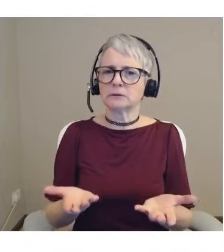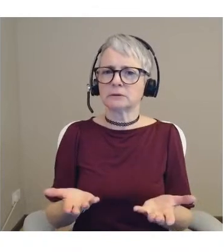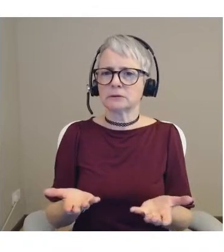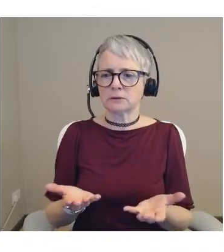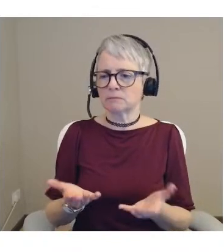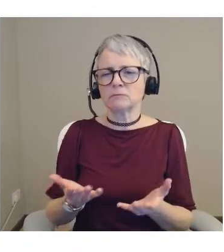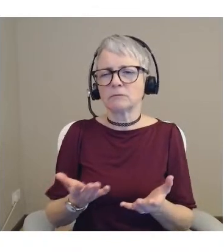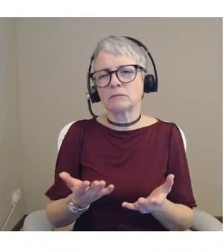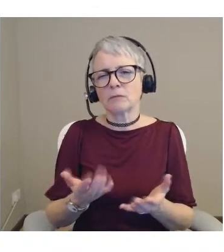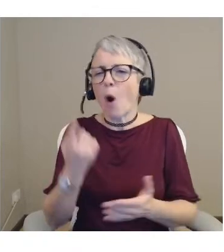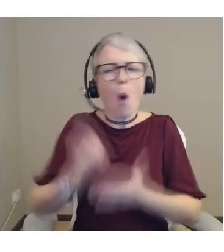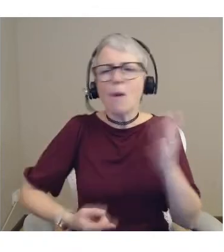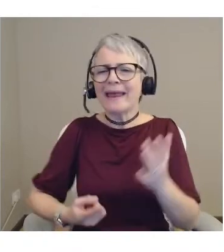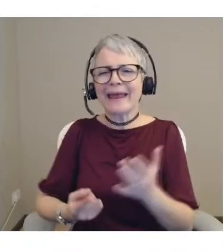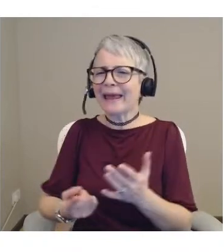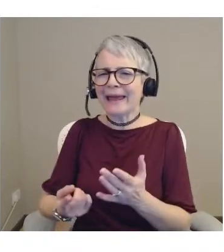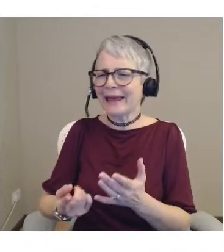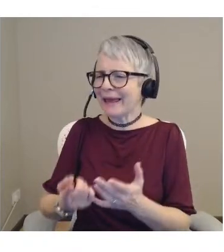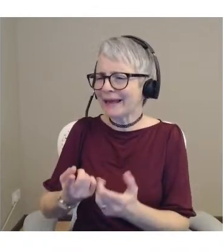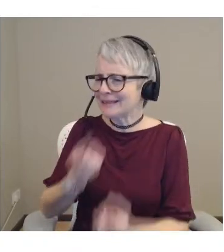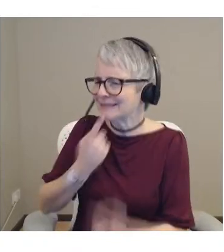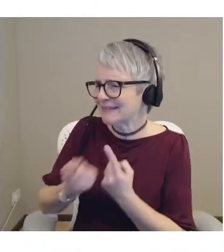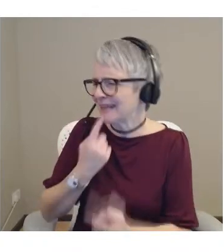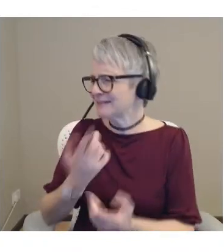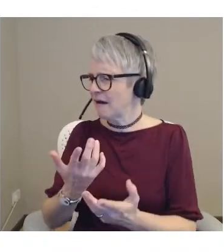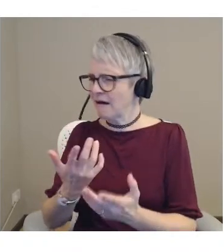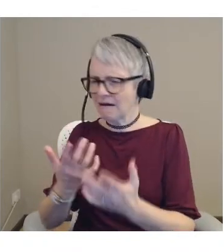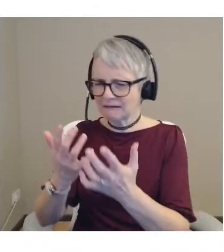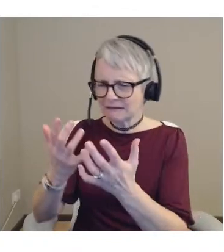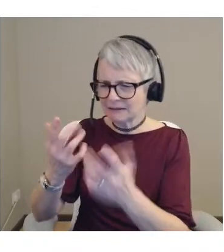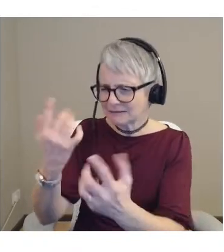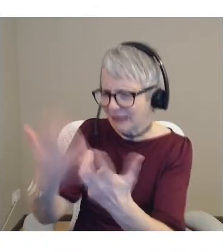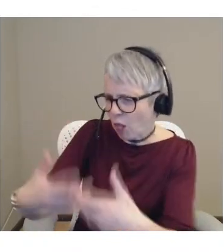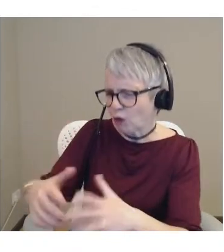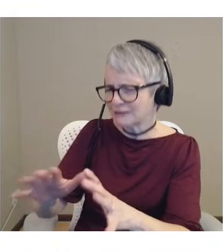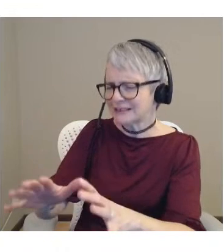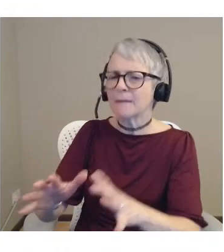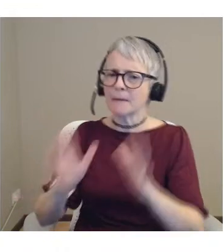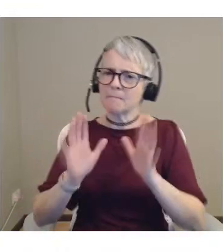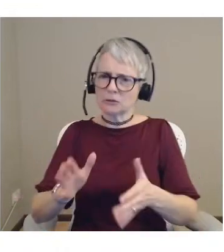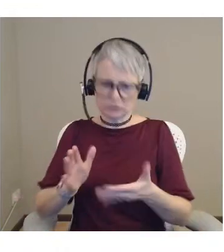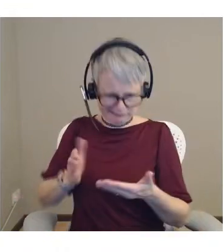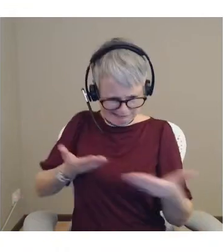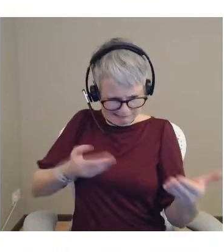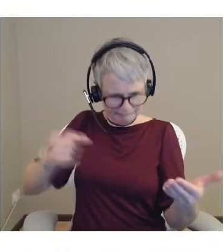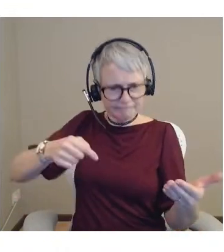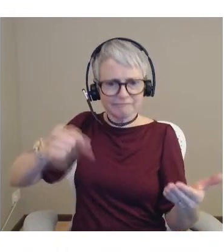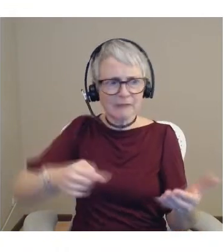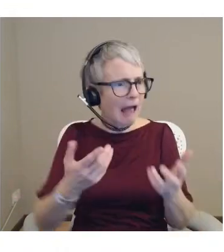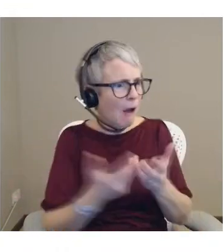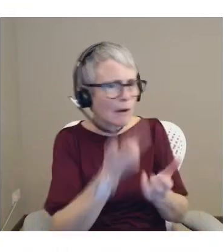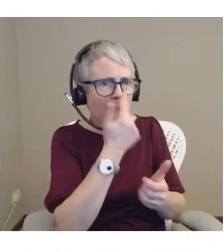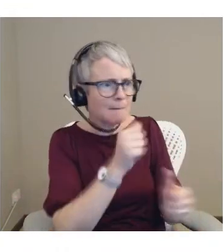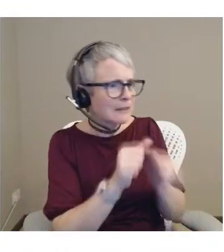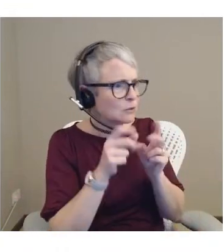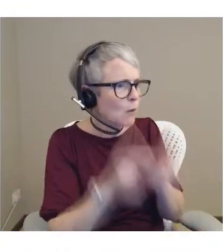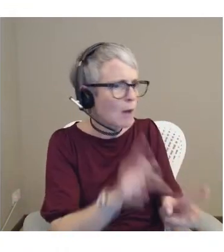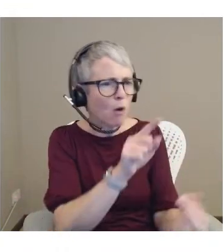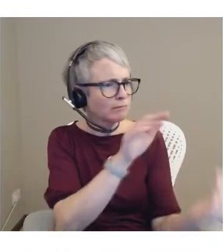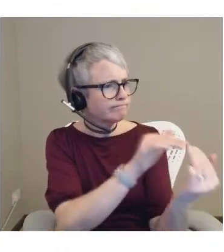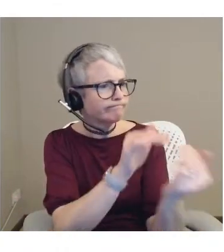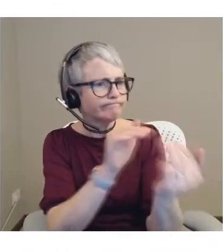and devices, and how you can go about doing it in a way that's effective, that works for the individual.